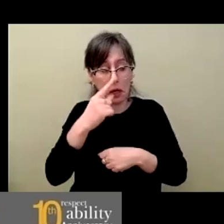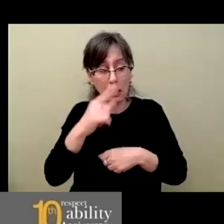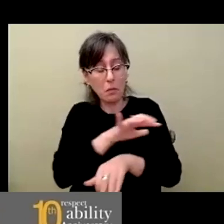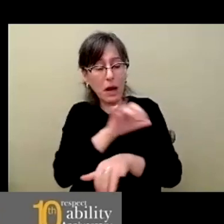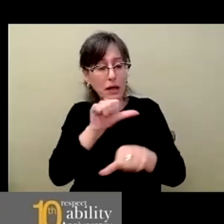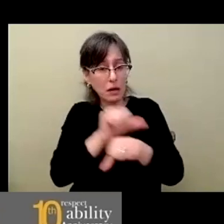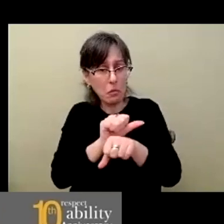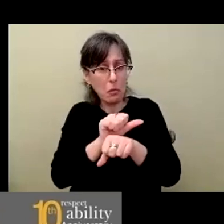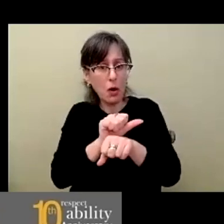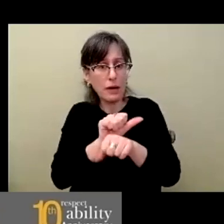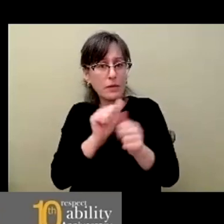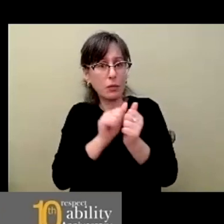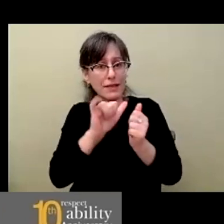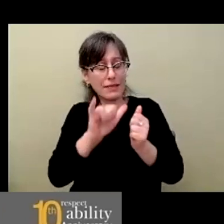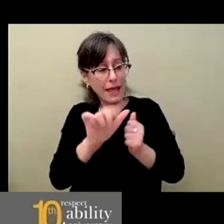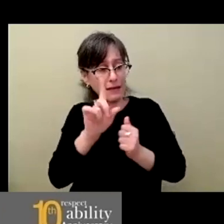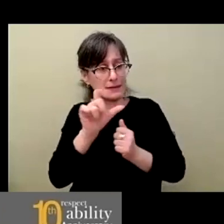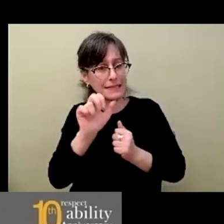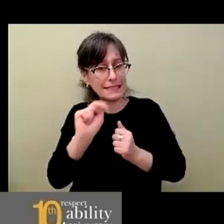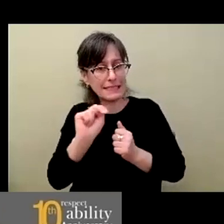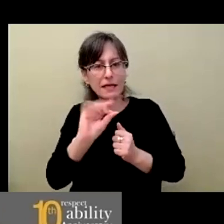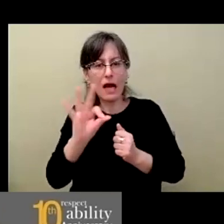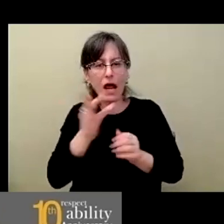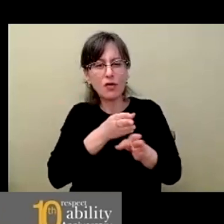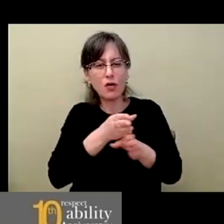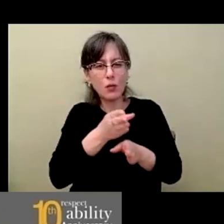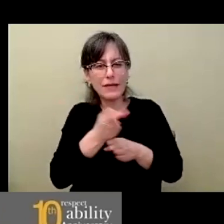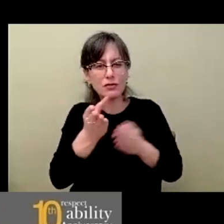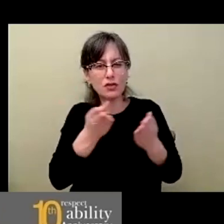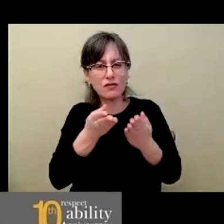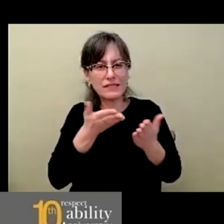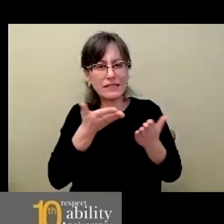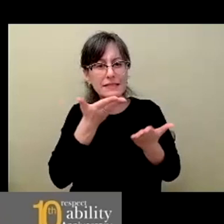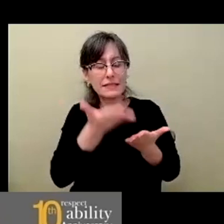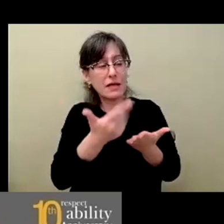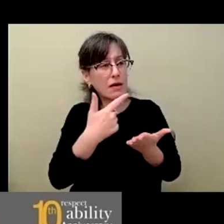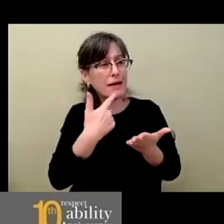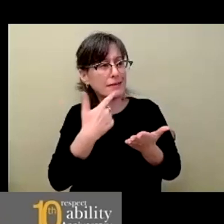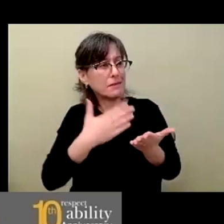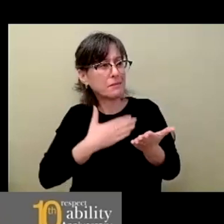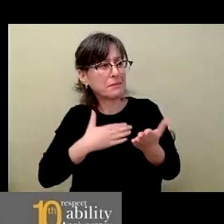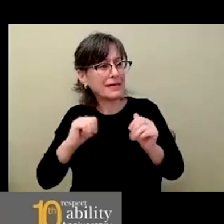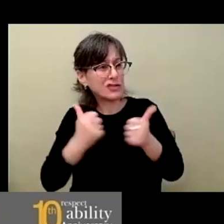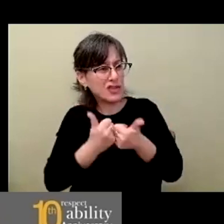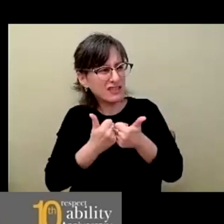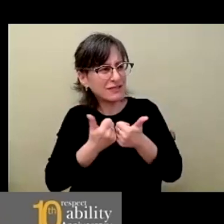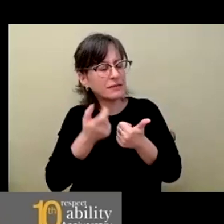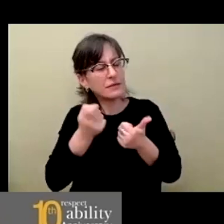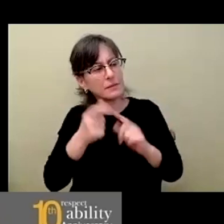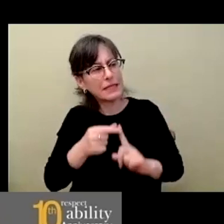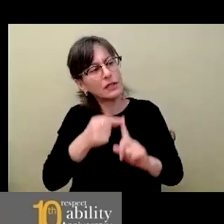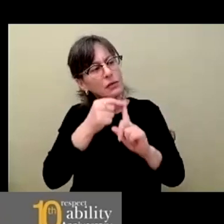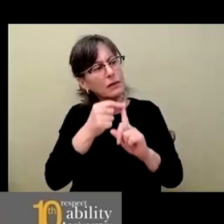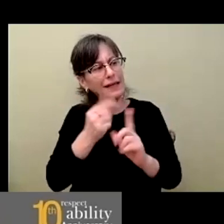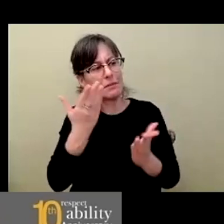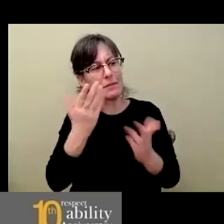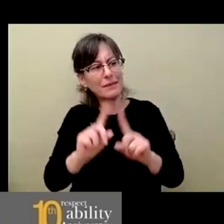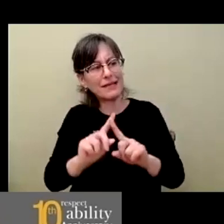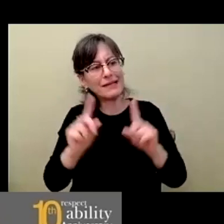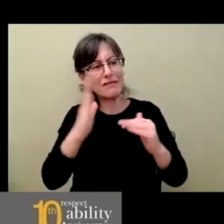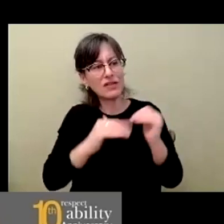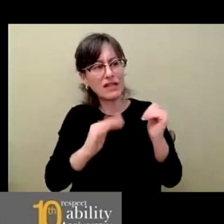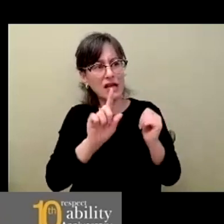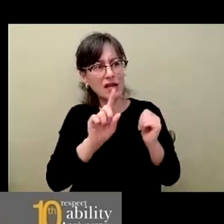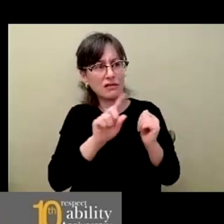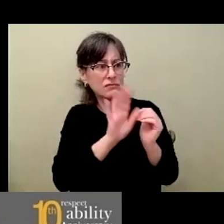Dean of Career Services. And I said, you know, my challenges are a bit unique probably from what you're used to dealing